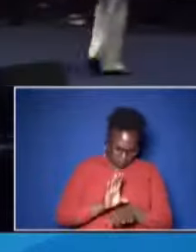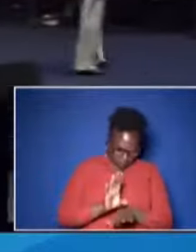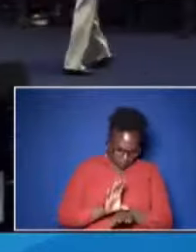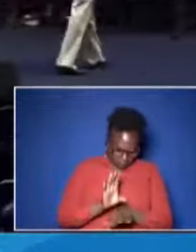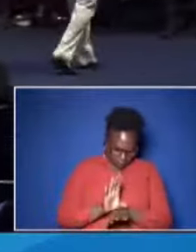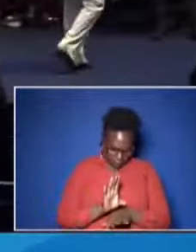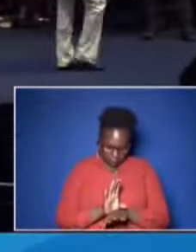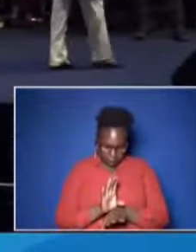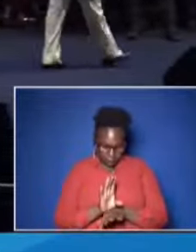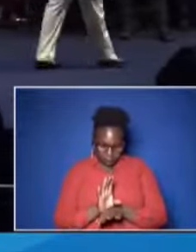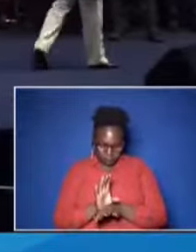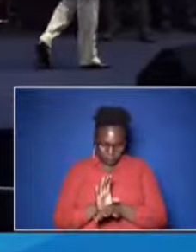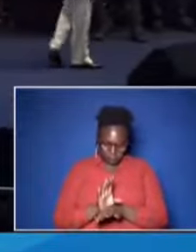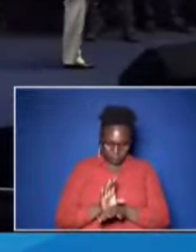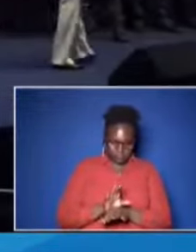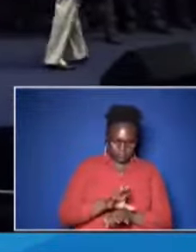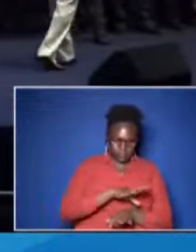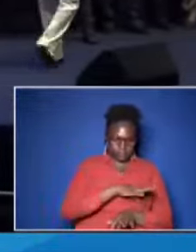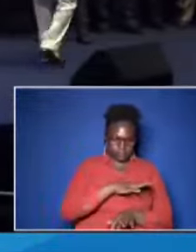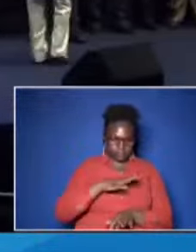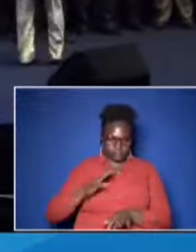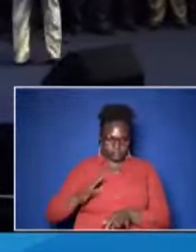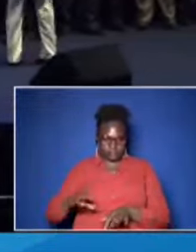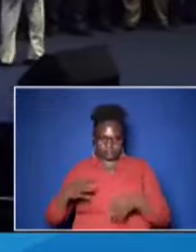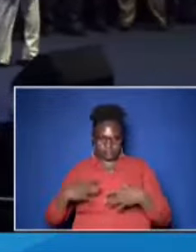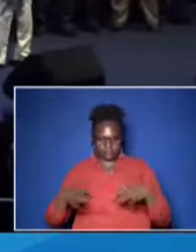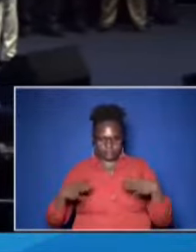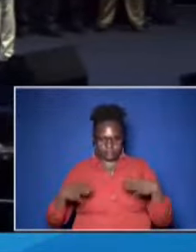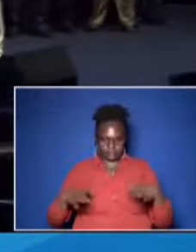Church my heart is for the Chinese